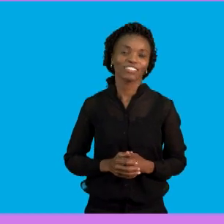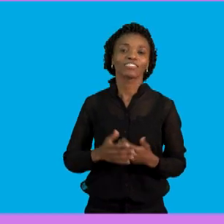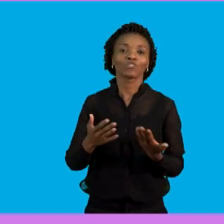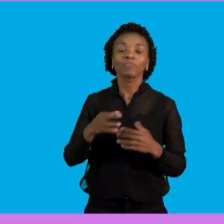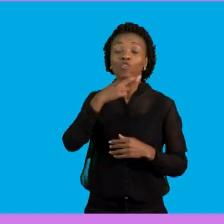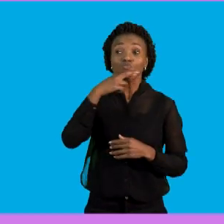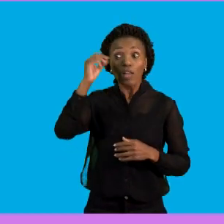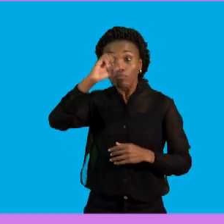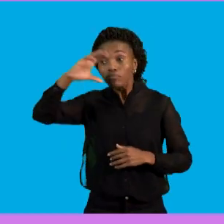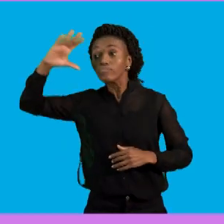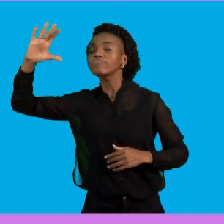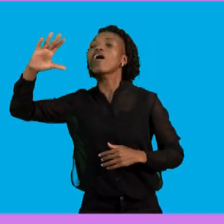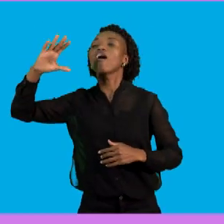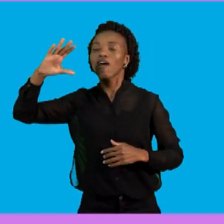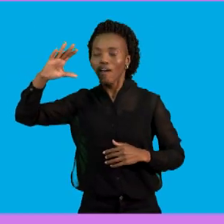1.5